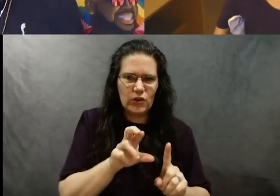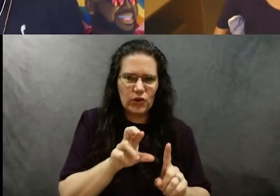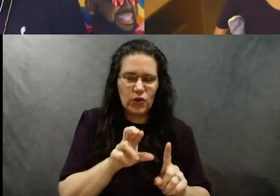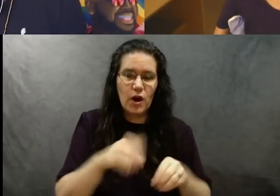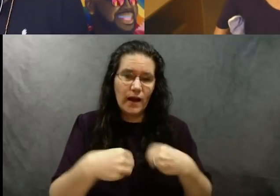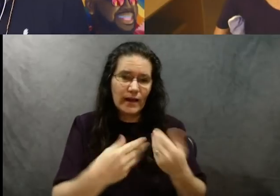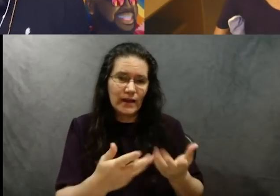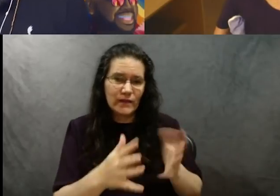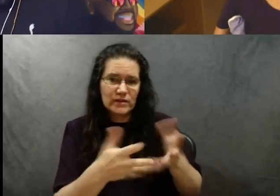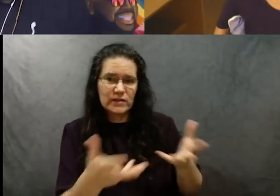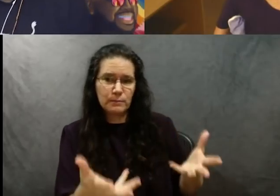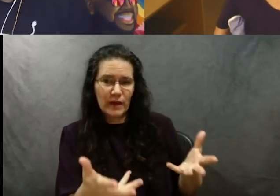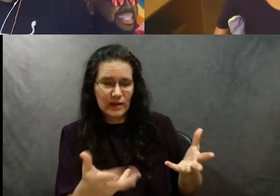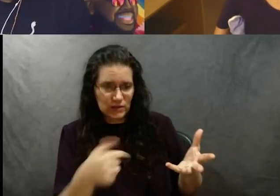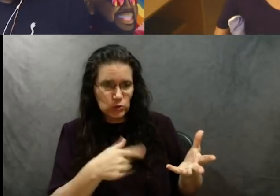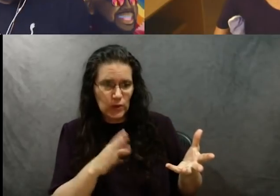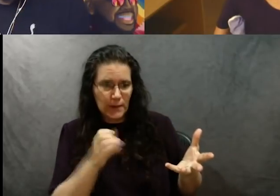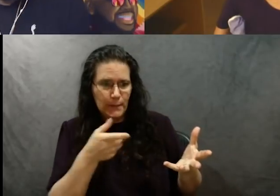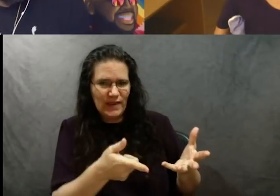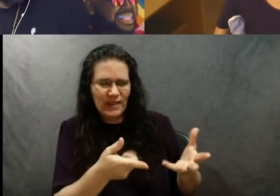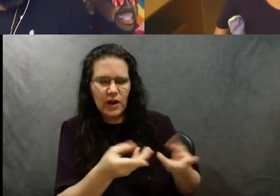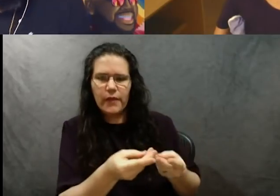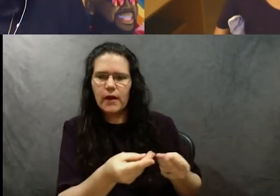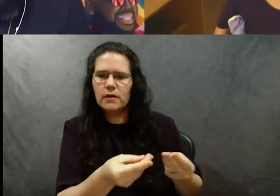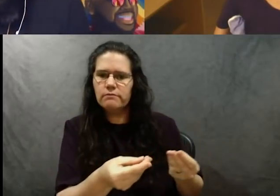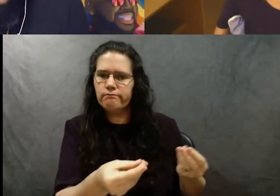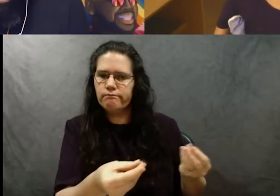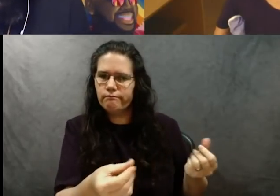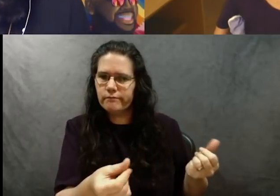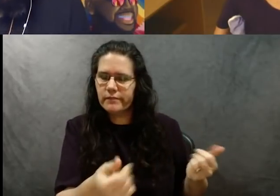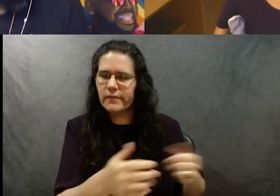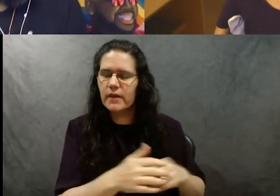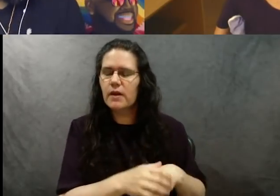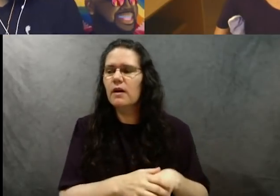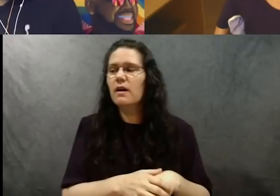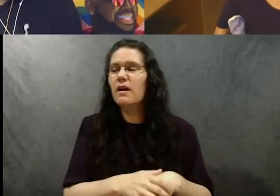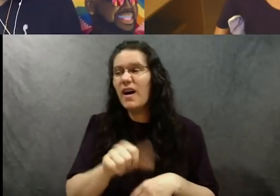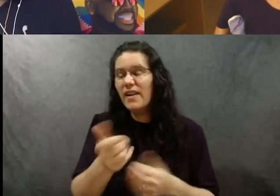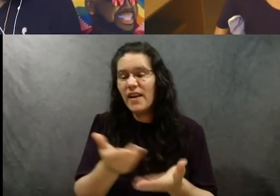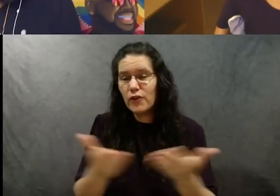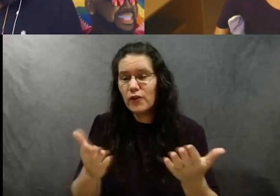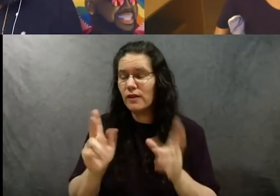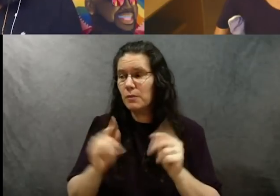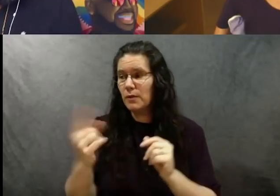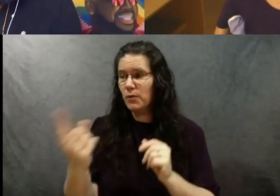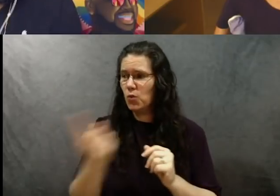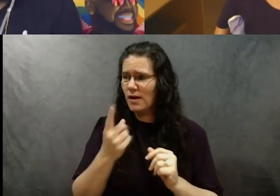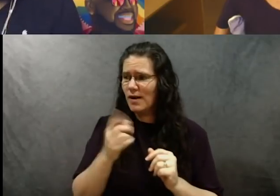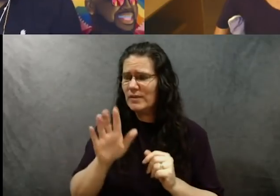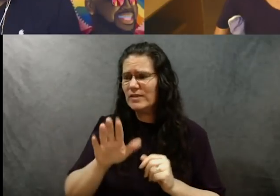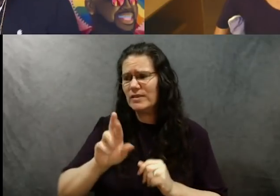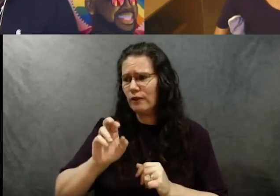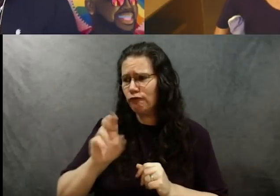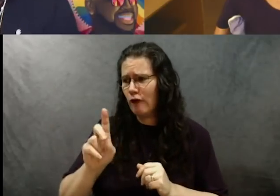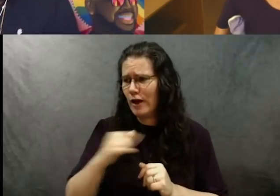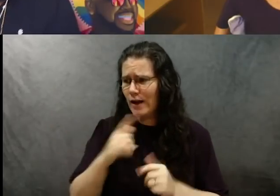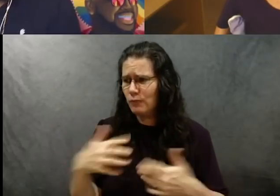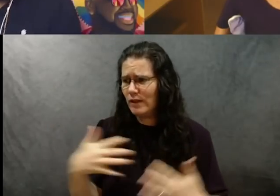you know, another thing that also happens too, when people come to me and they say, oh, Rod, I'm really afraid. And I, And I say, you know, me too.